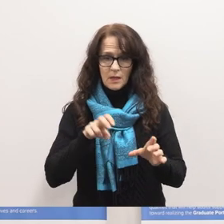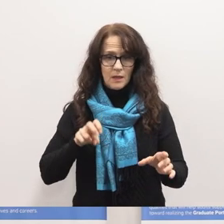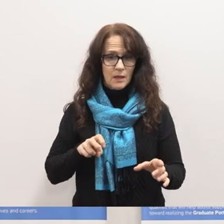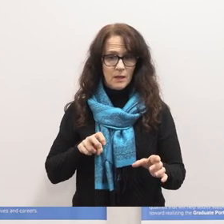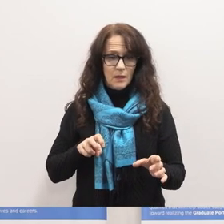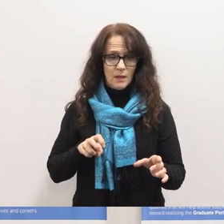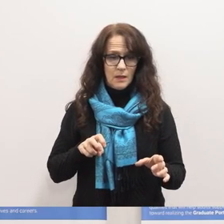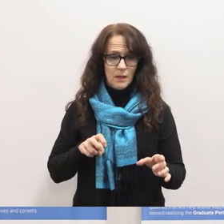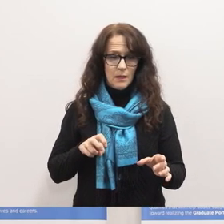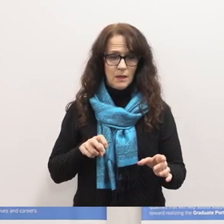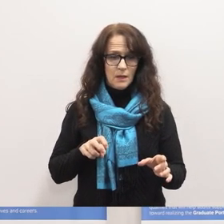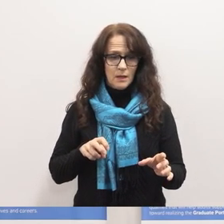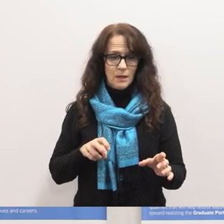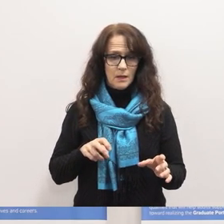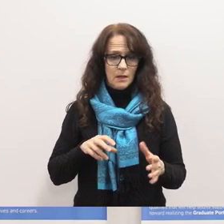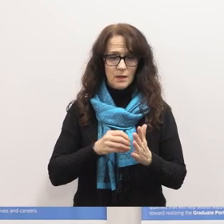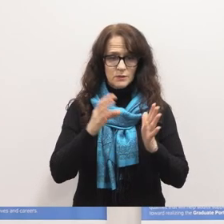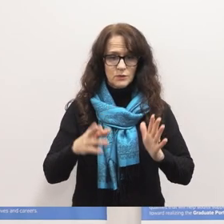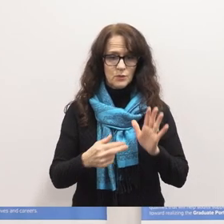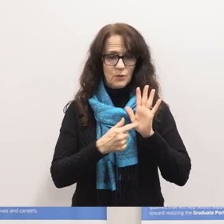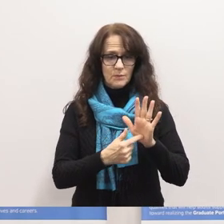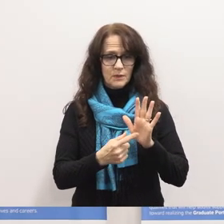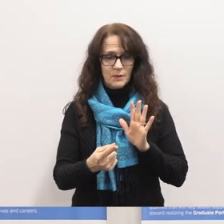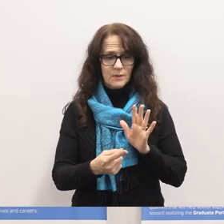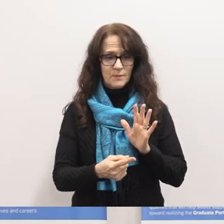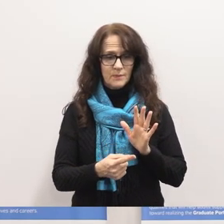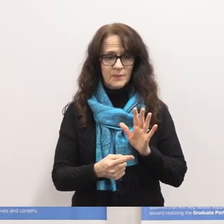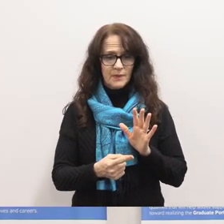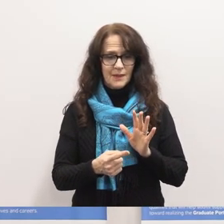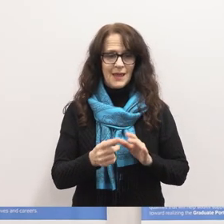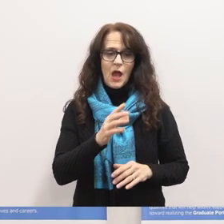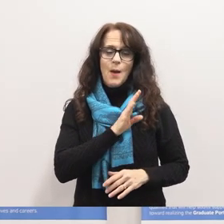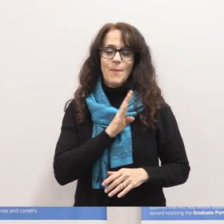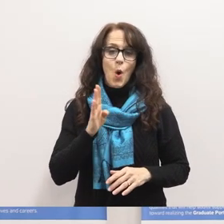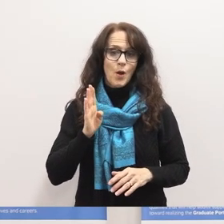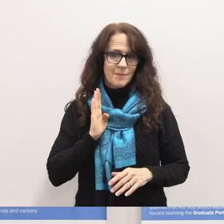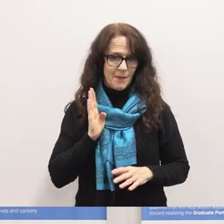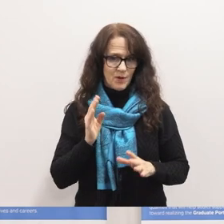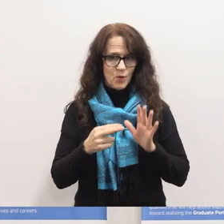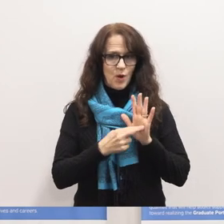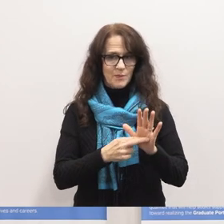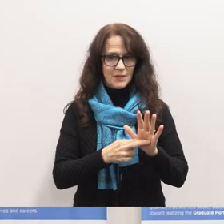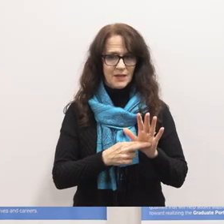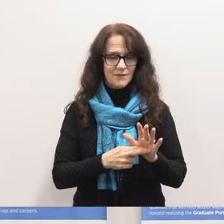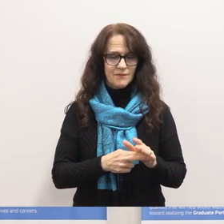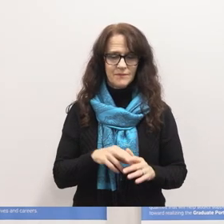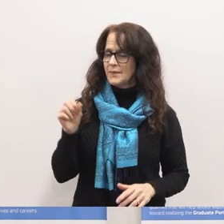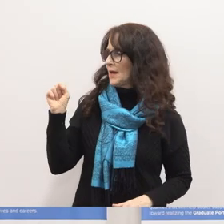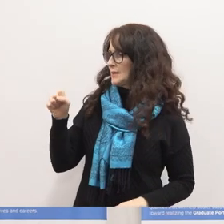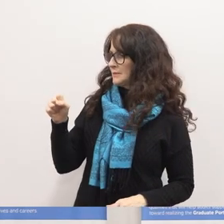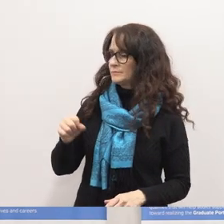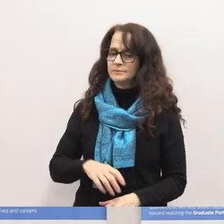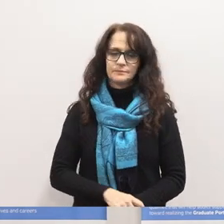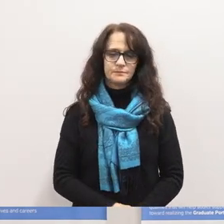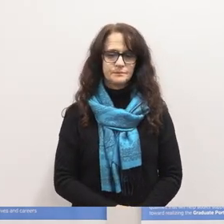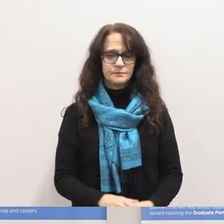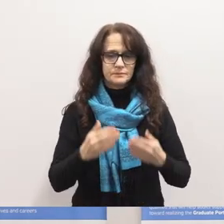abstentions? And our student representative, our student board member, I should say. Aye.